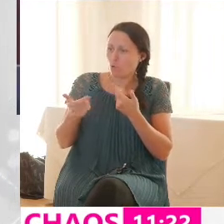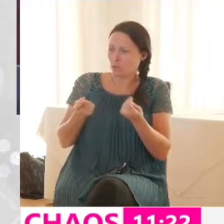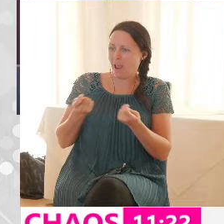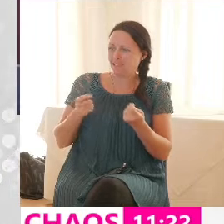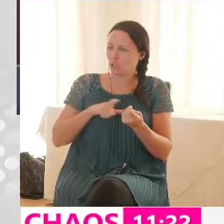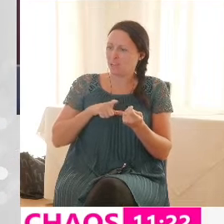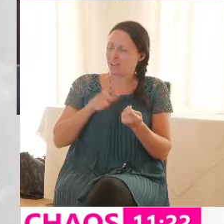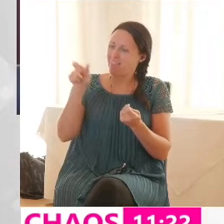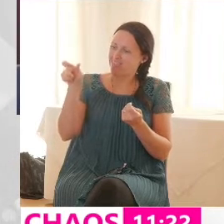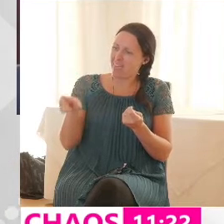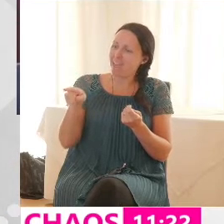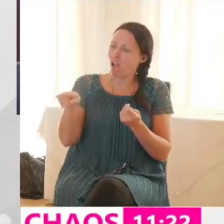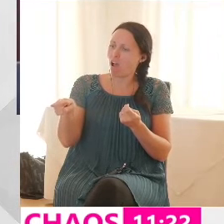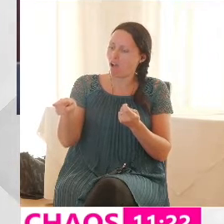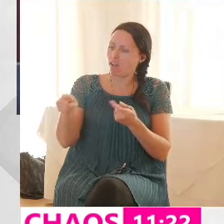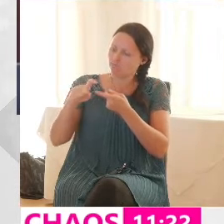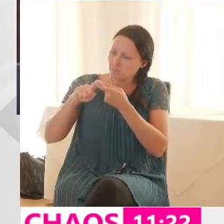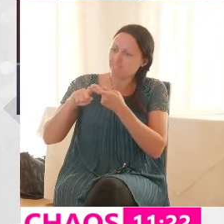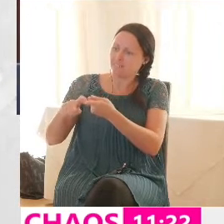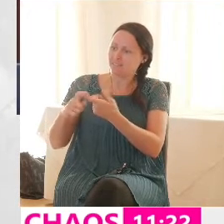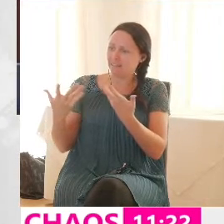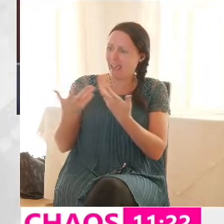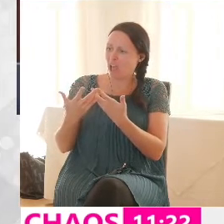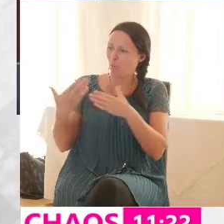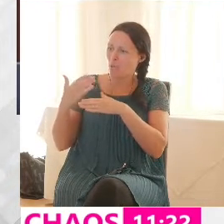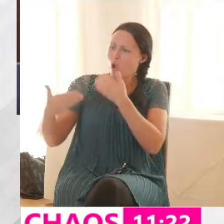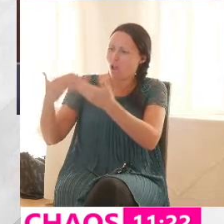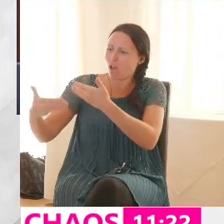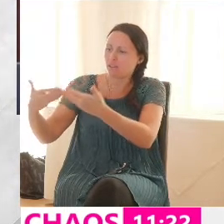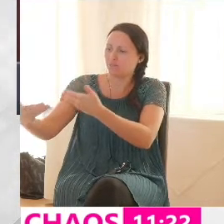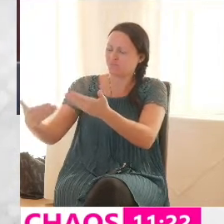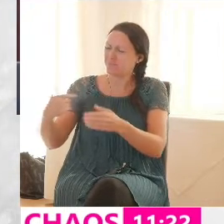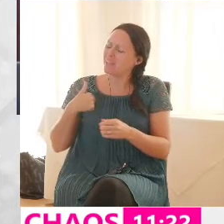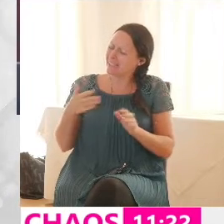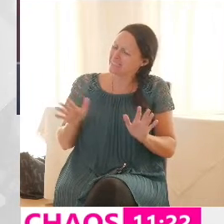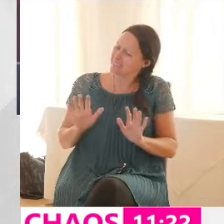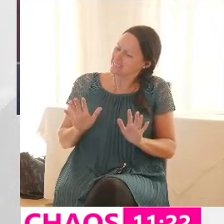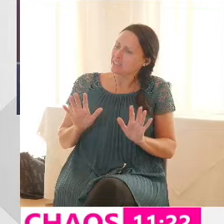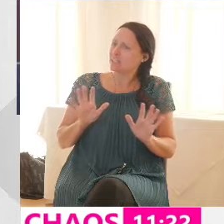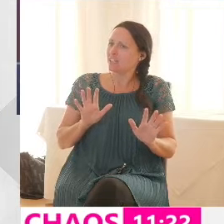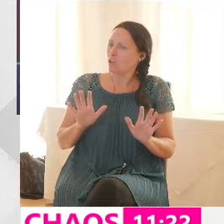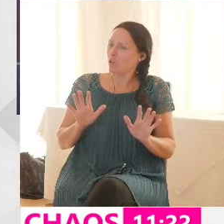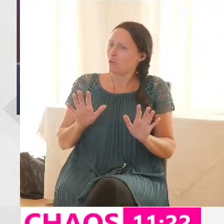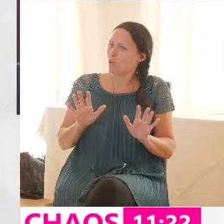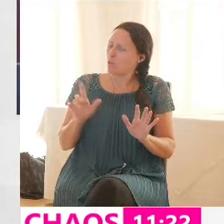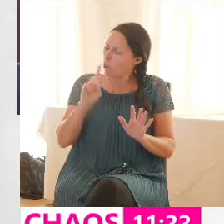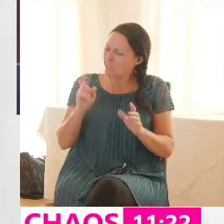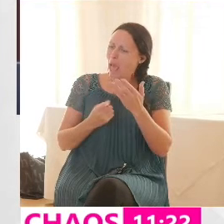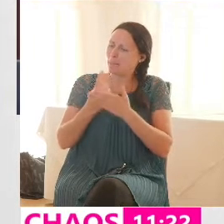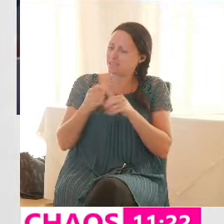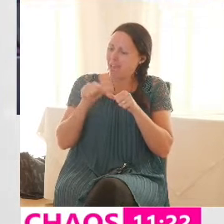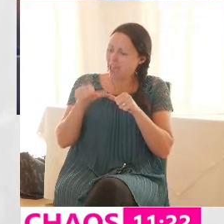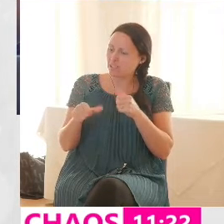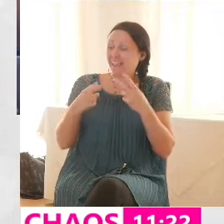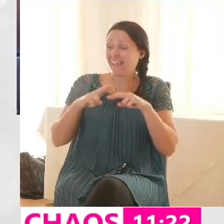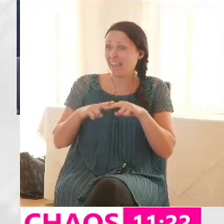are crystallized in the way of doing the things. So when they were speaking about it, I was saying, okay, what it leads to, they were saying that it leads, when older